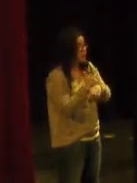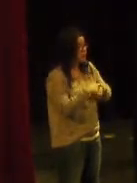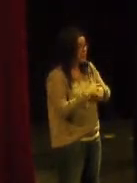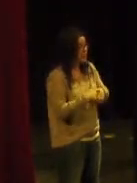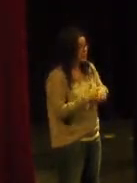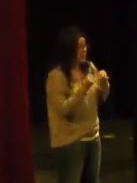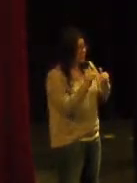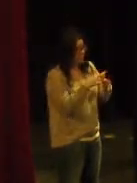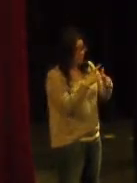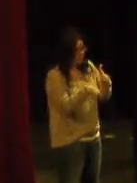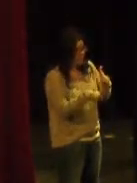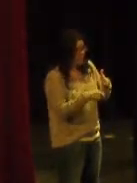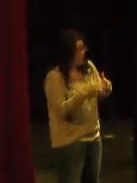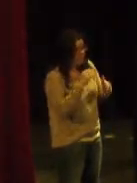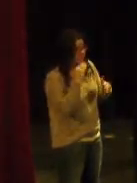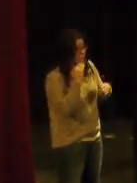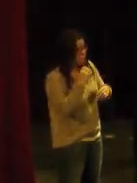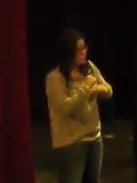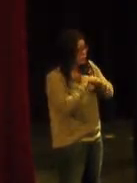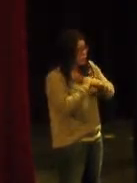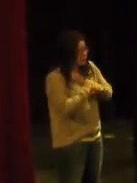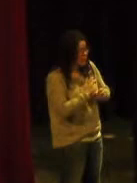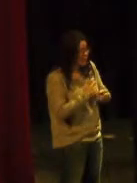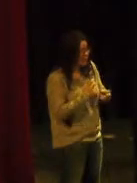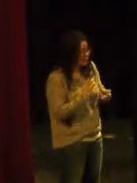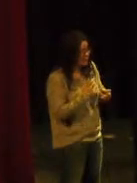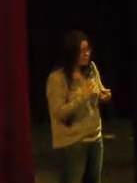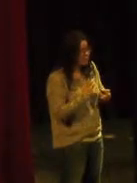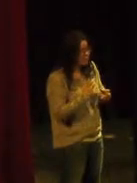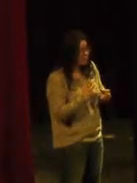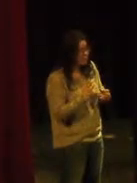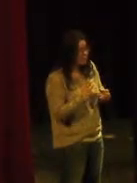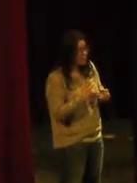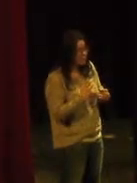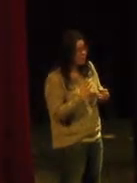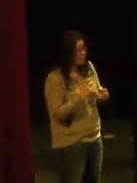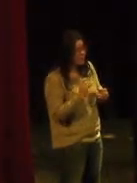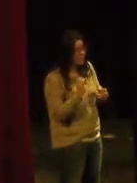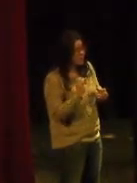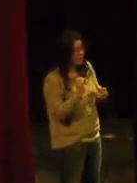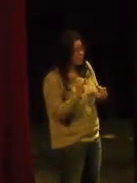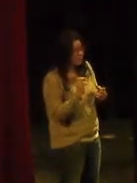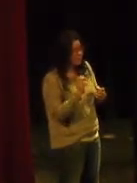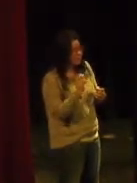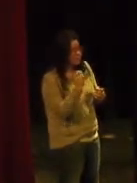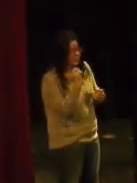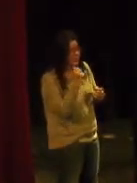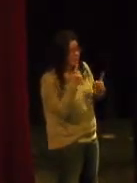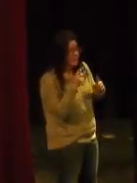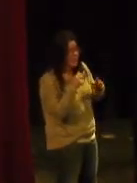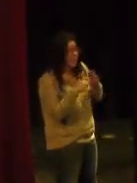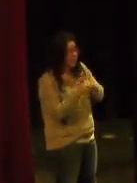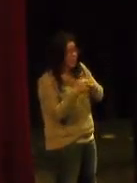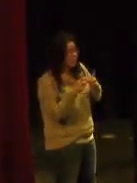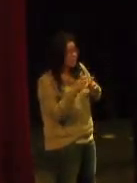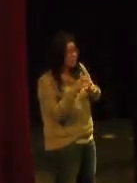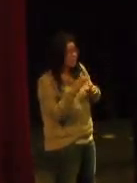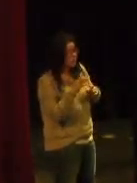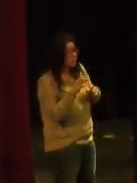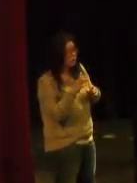is this a result that home security is simply off the range and not under the control of the Obama